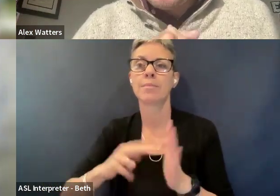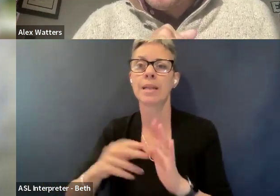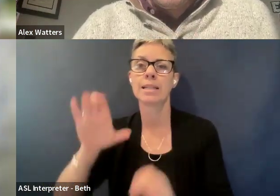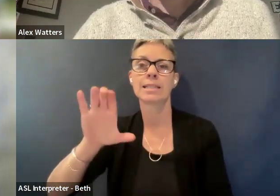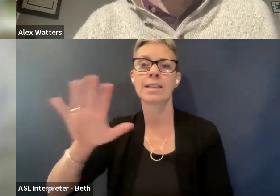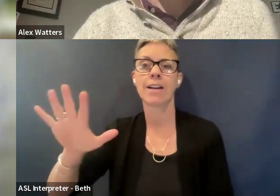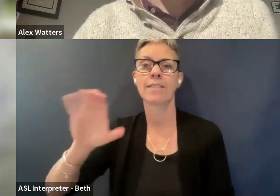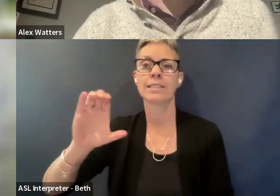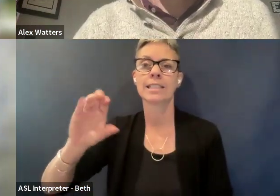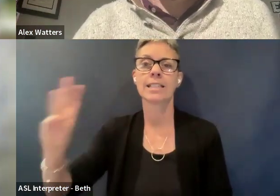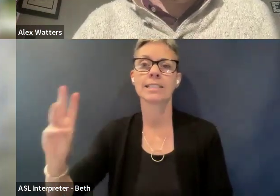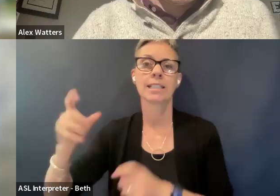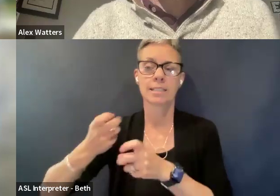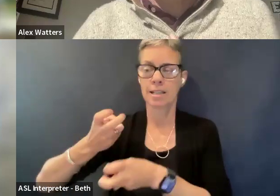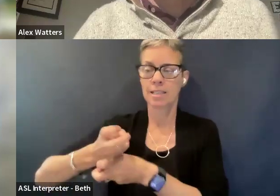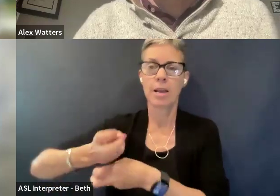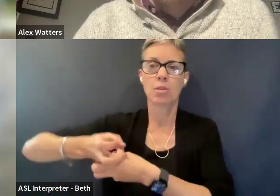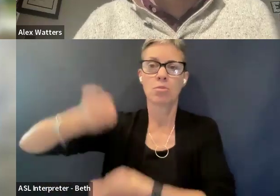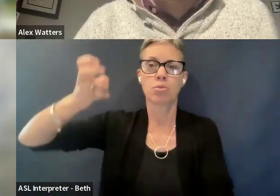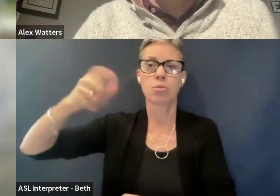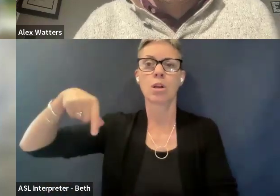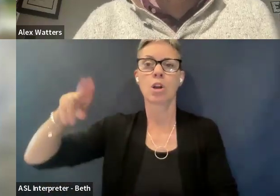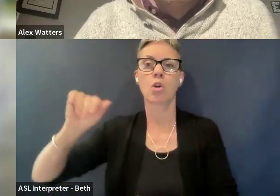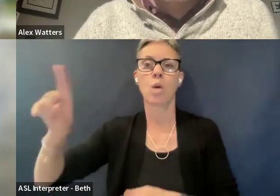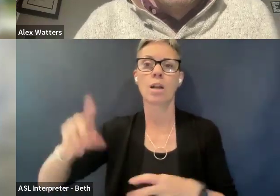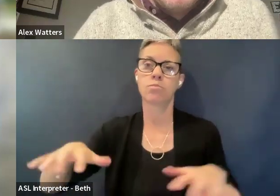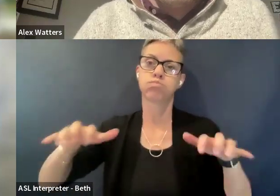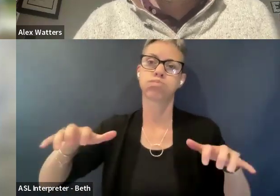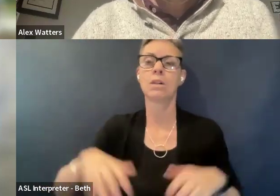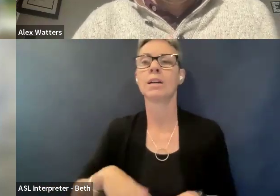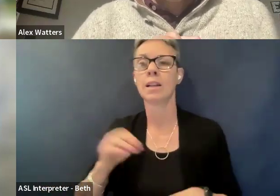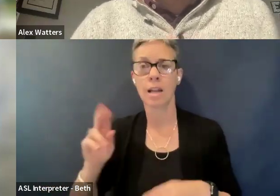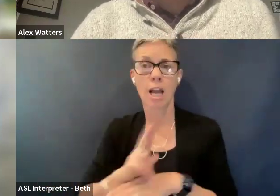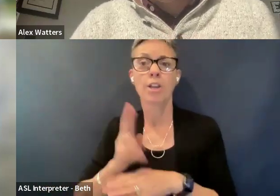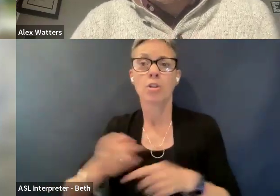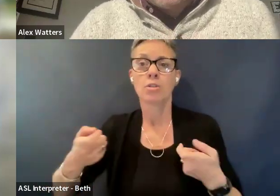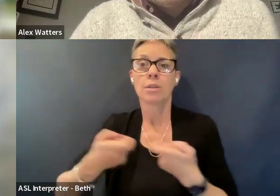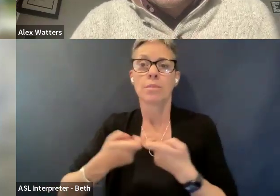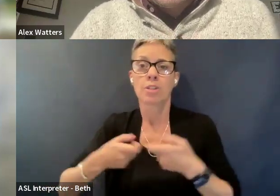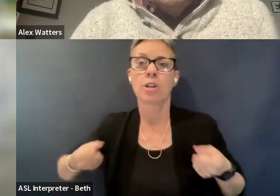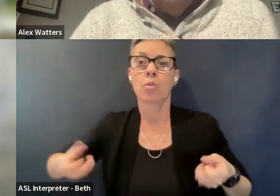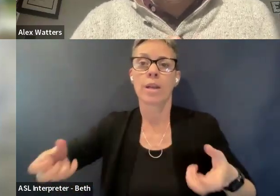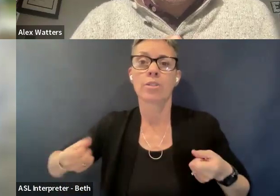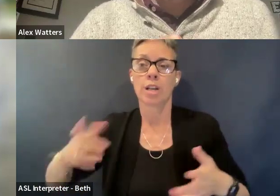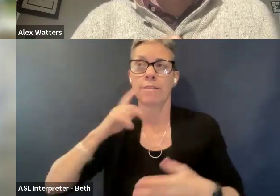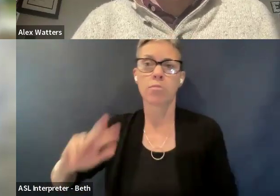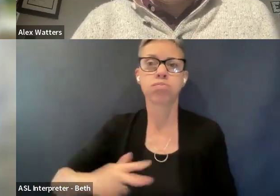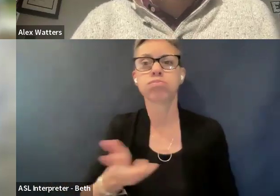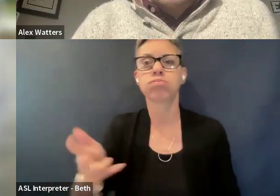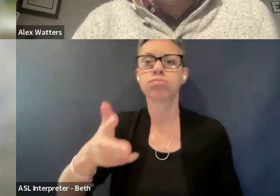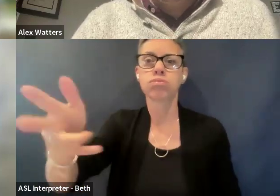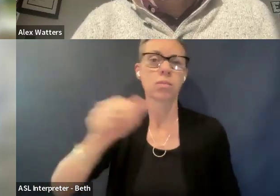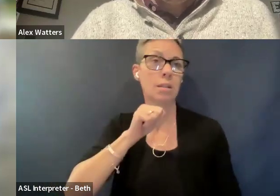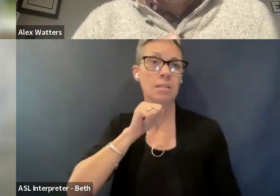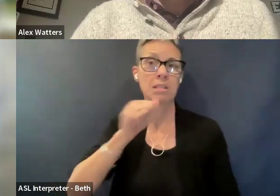quadriplegic. I do not have full function of my hands. I use a power wheelchair in order to get around. But that didn't deter me. I actually decided to go